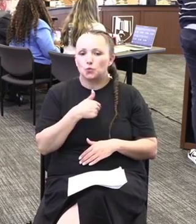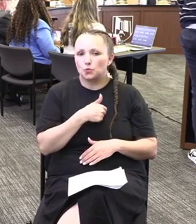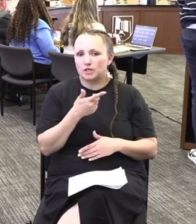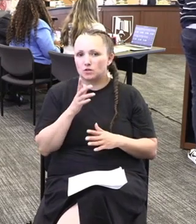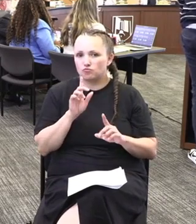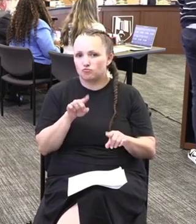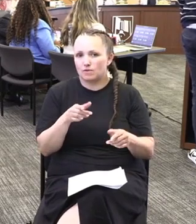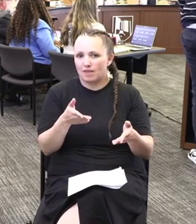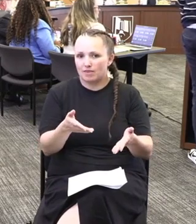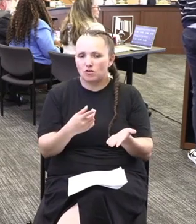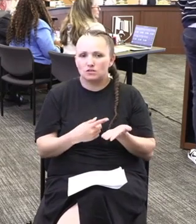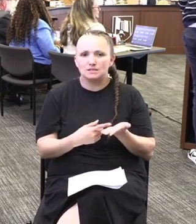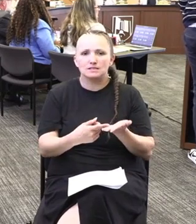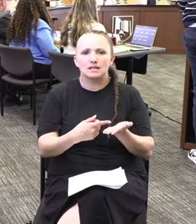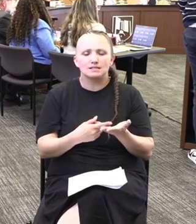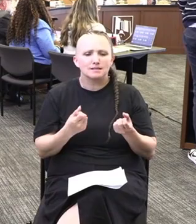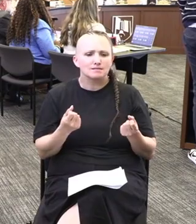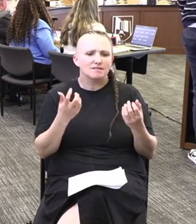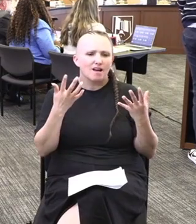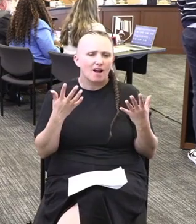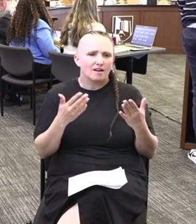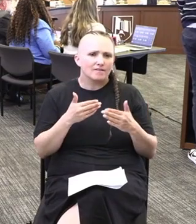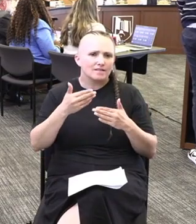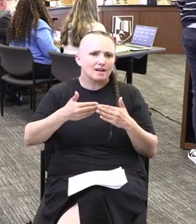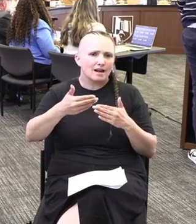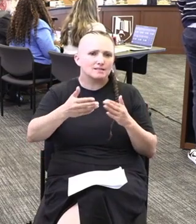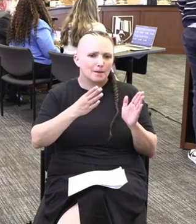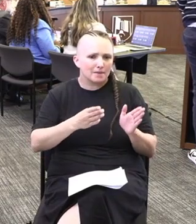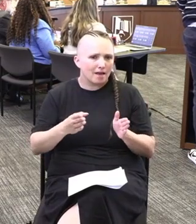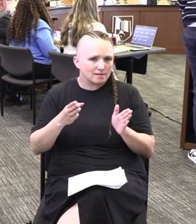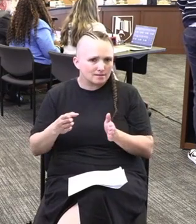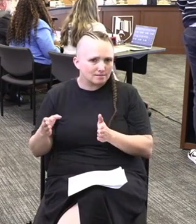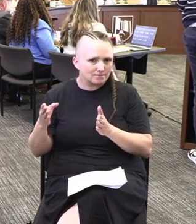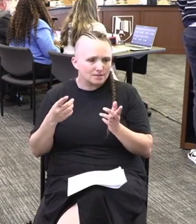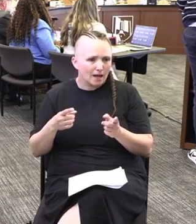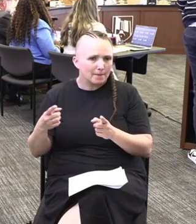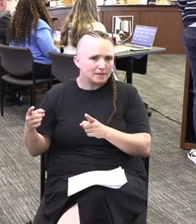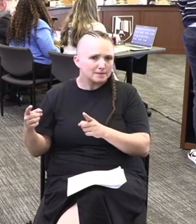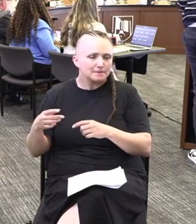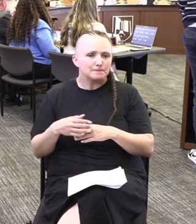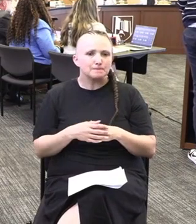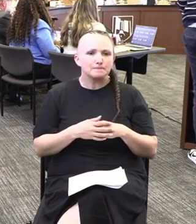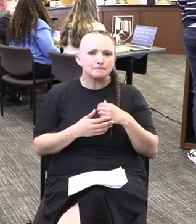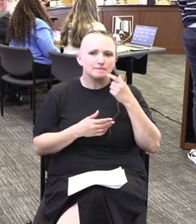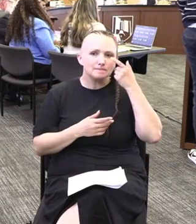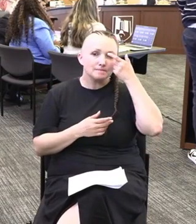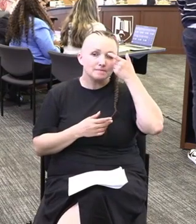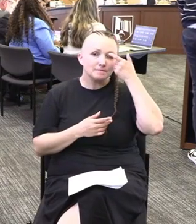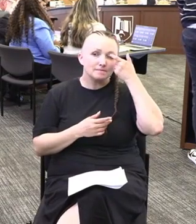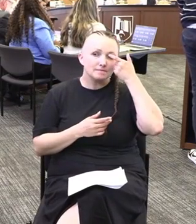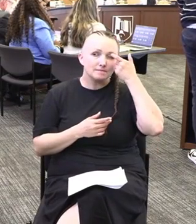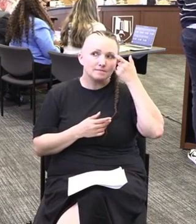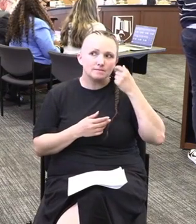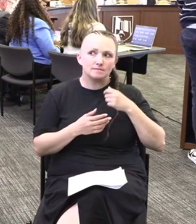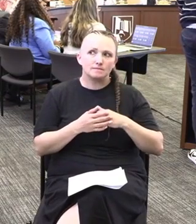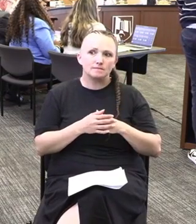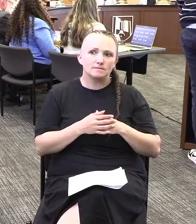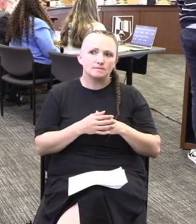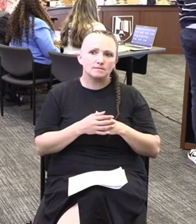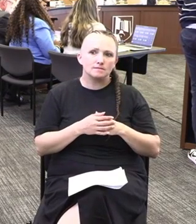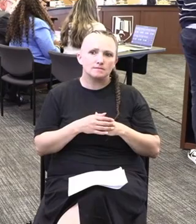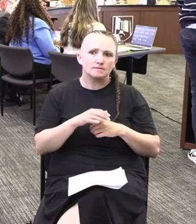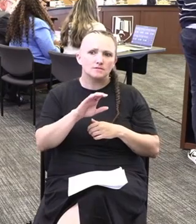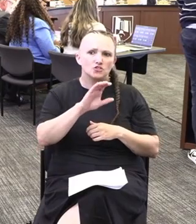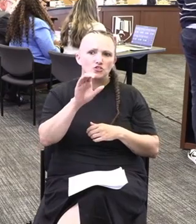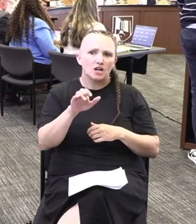discussing multiple of the next plans of the upcoming year. Some of the notable acquisitions was Chicagoland